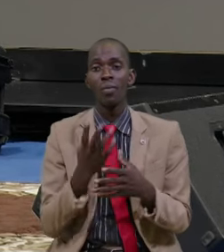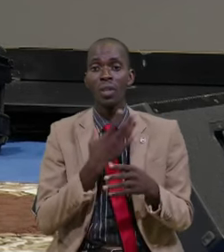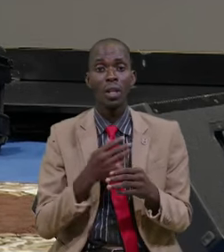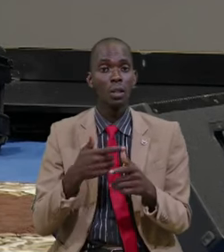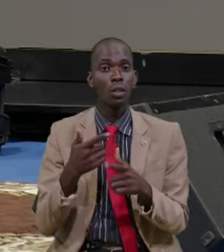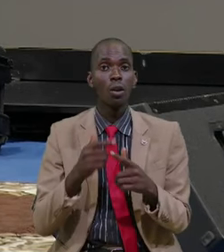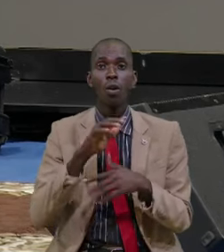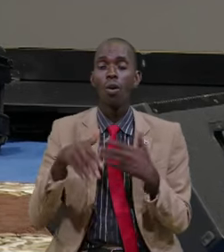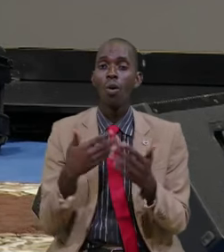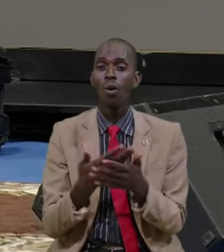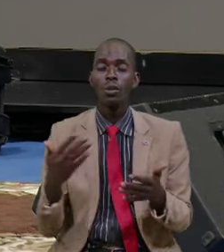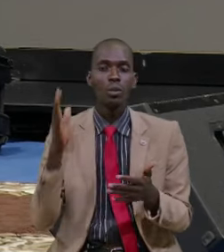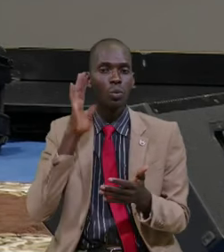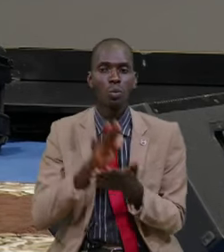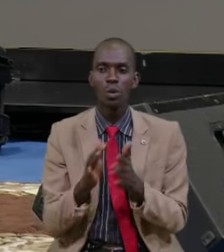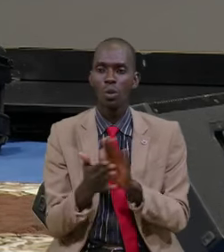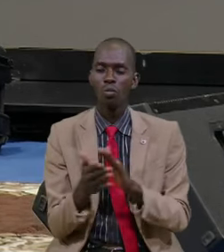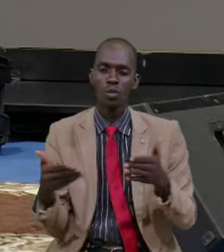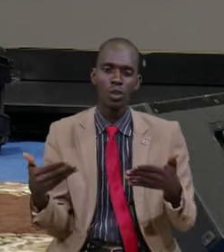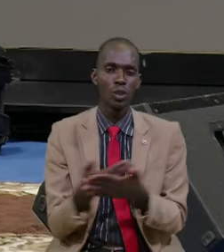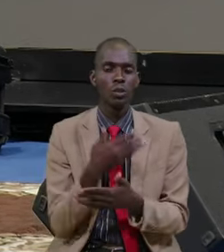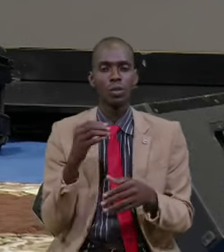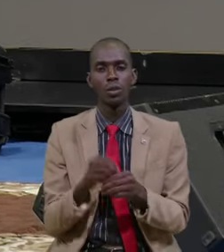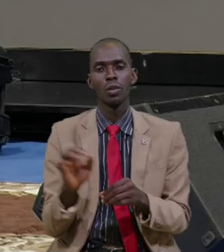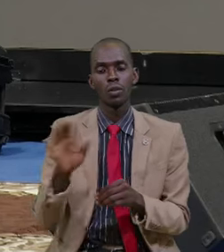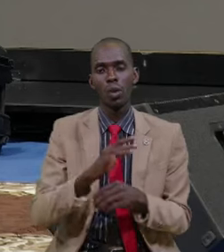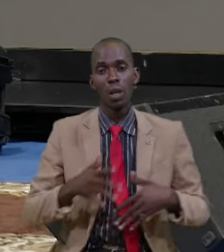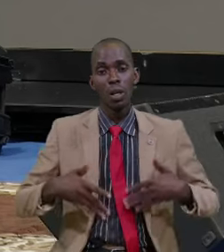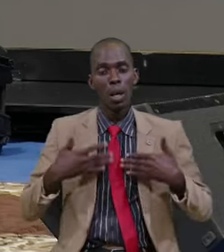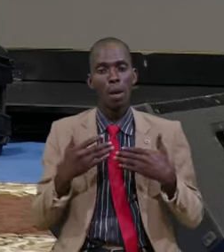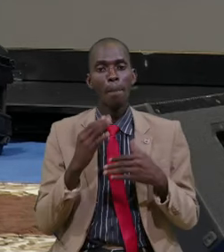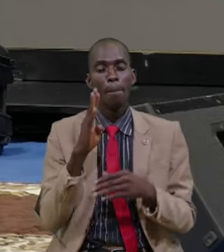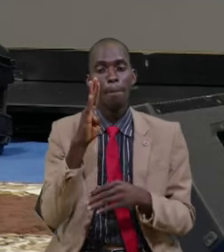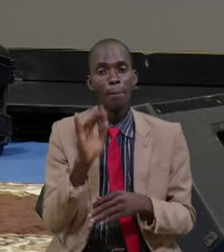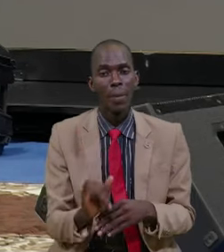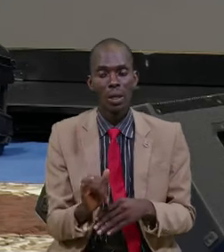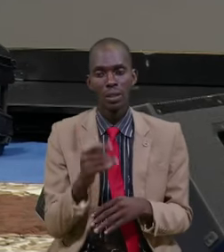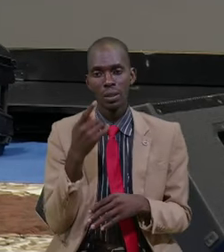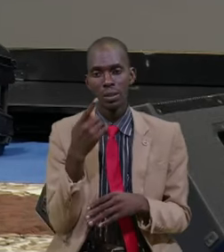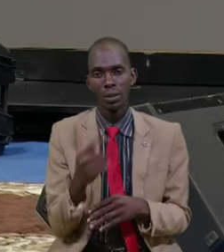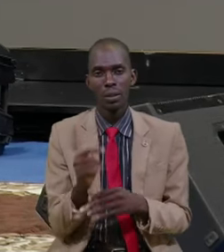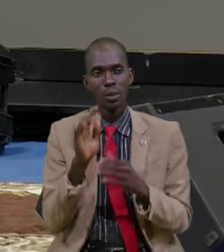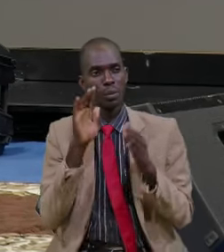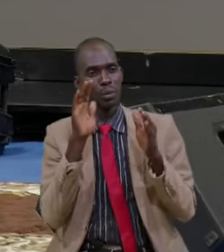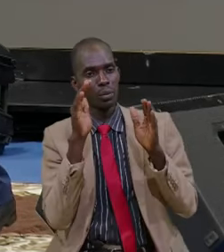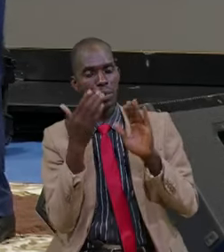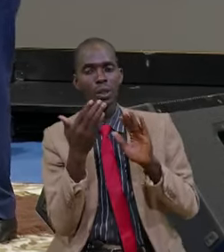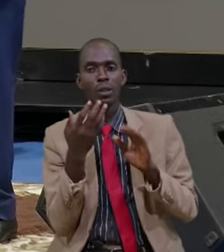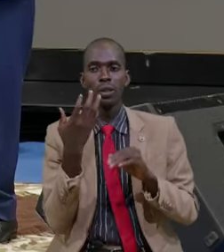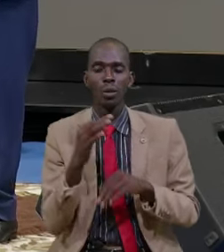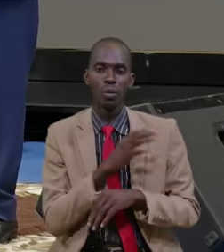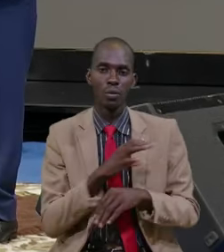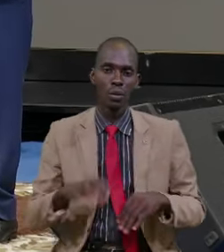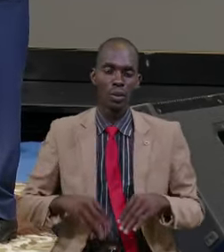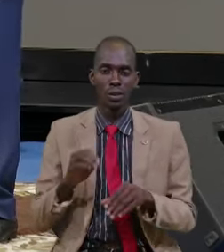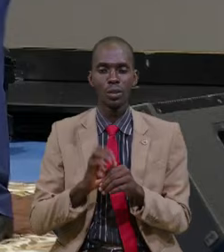will become new in your life just by the presence of Christ in your heart.